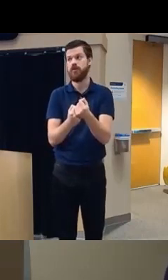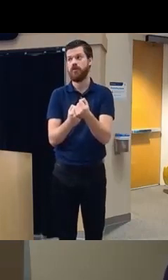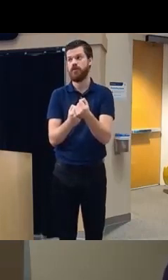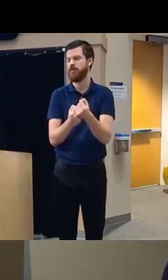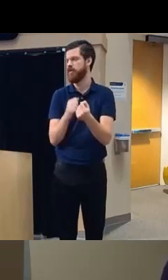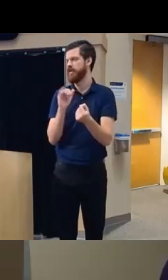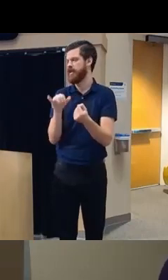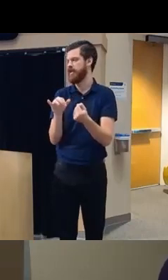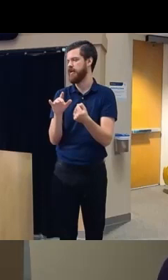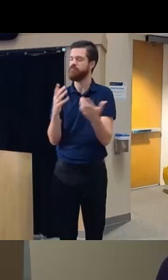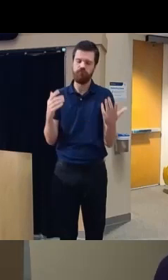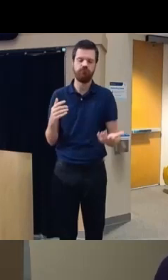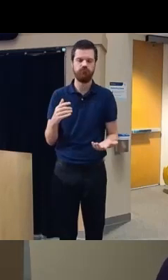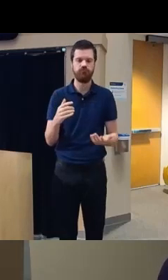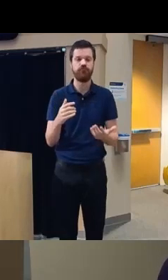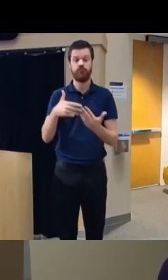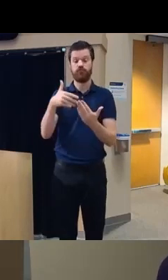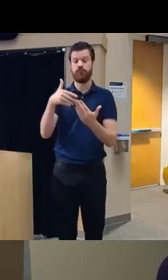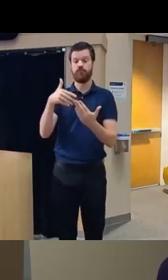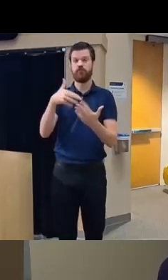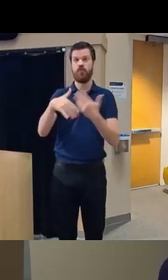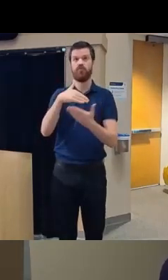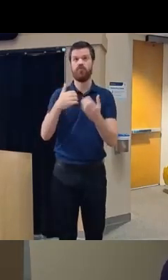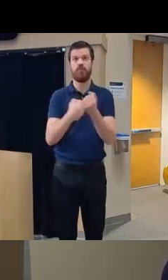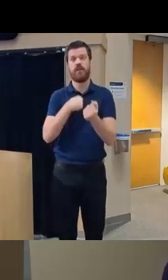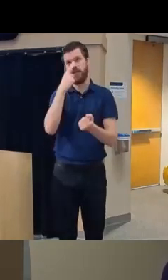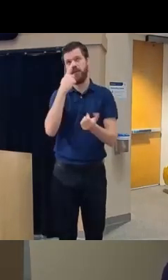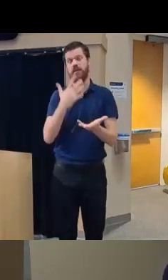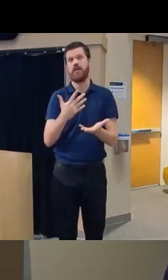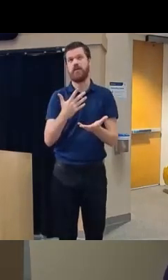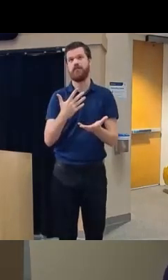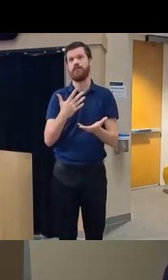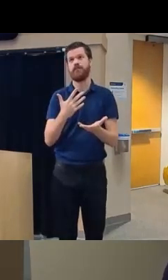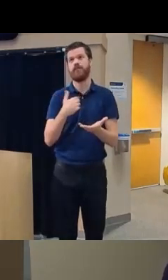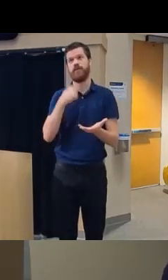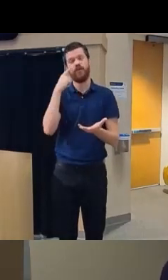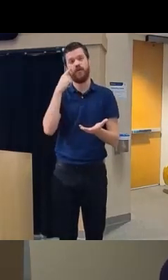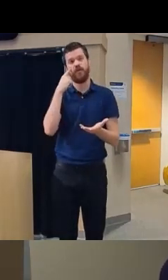sorry, was it that like, yeah, I mean, I think social support, I think